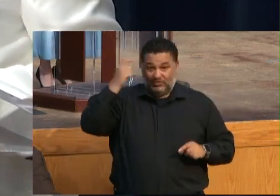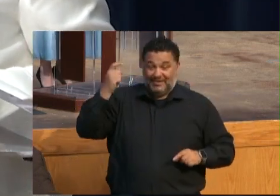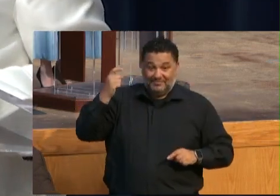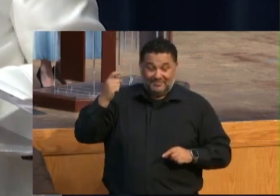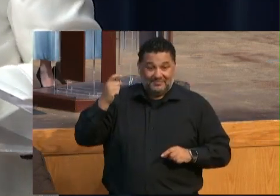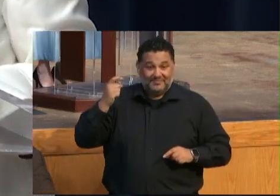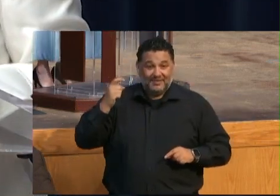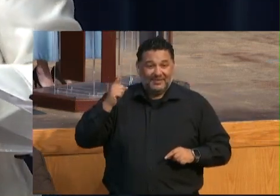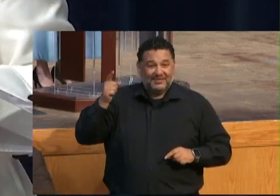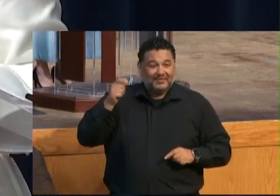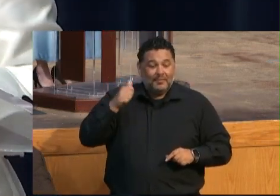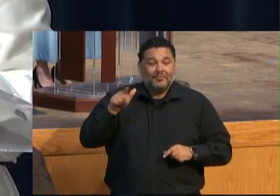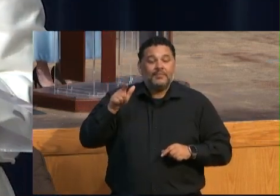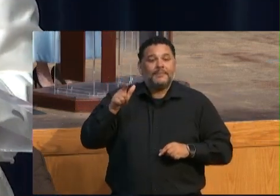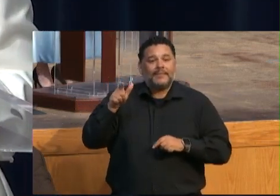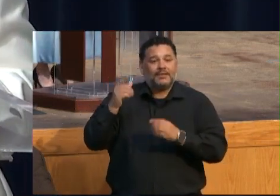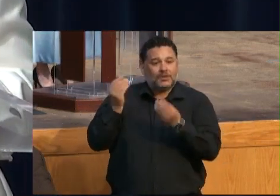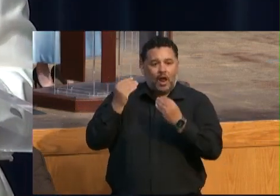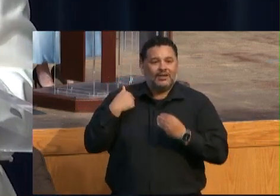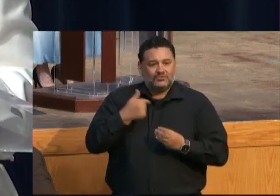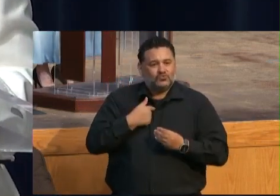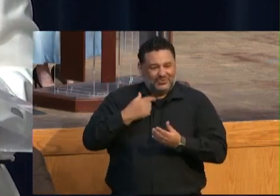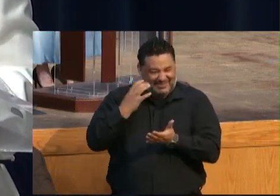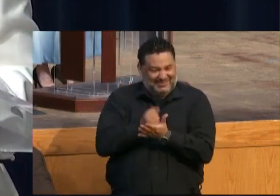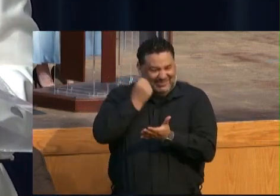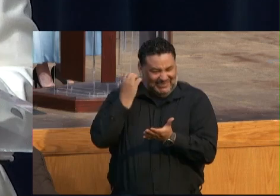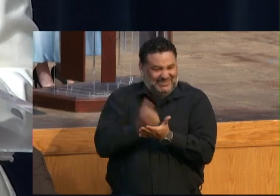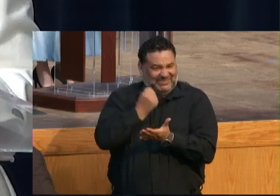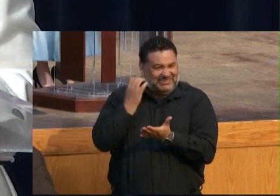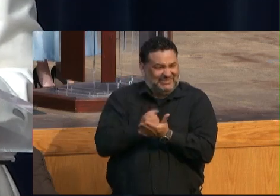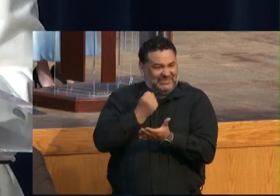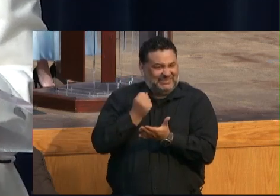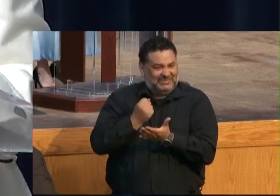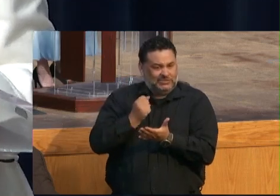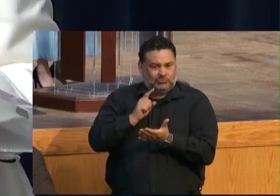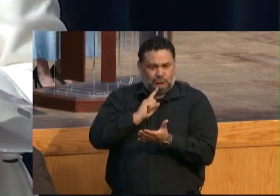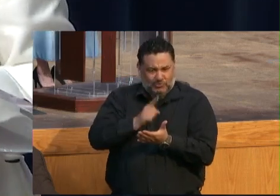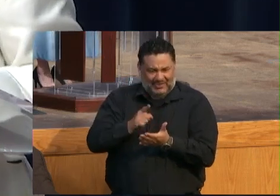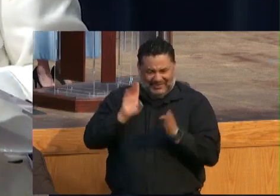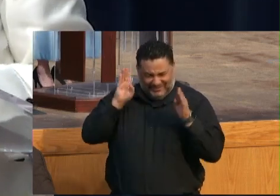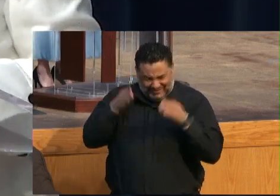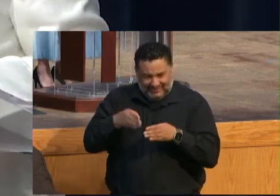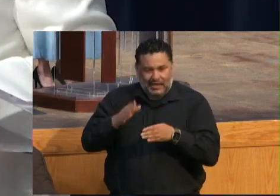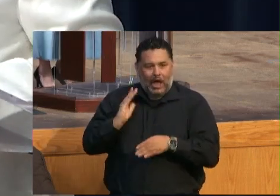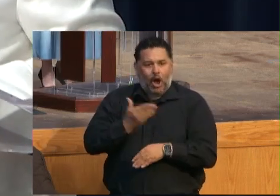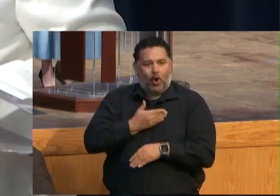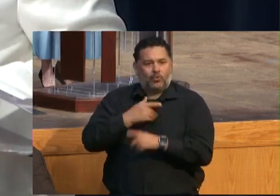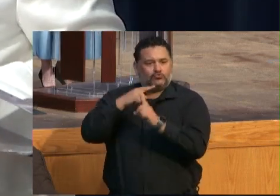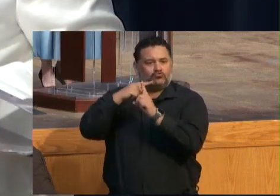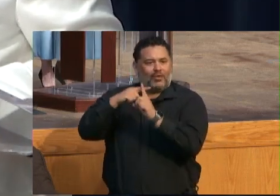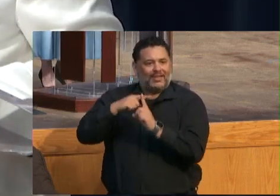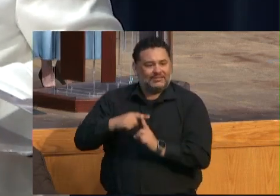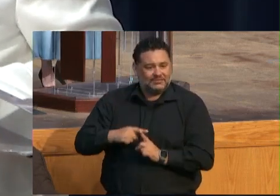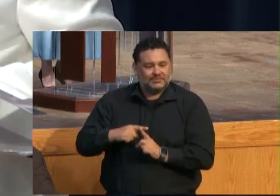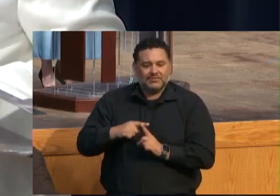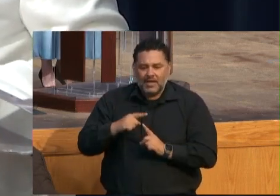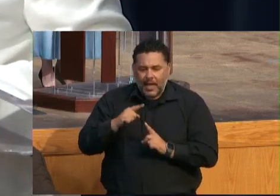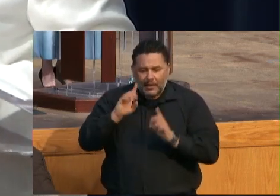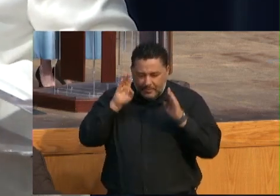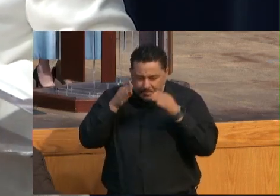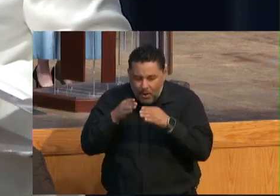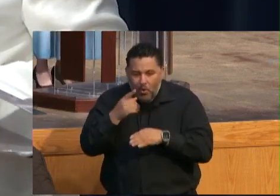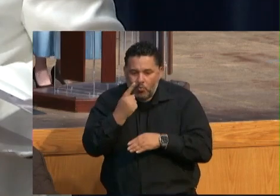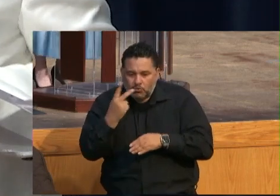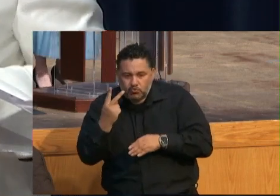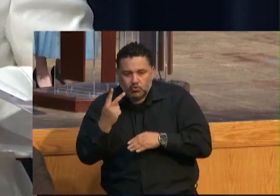to capitalize on our strengths and focus on one or two and double down on those. And